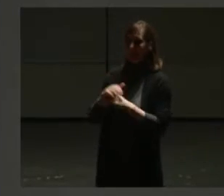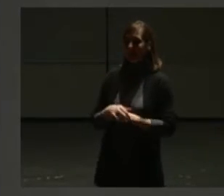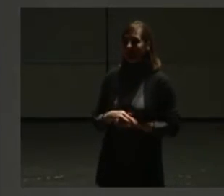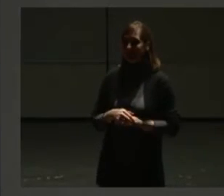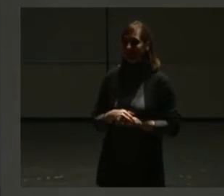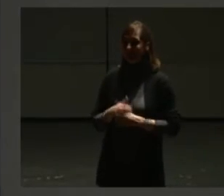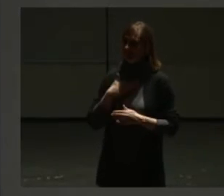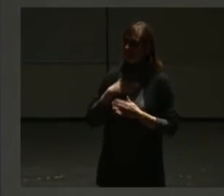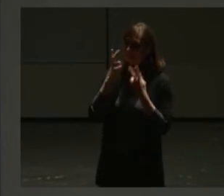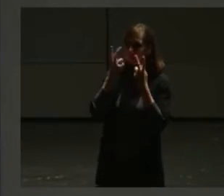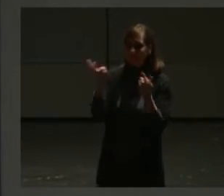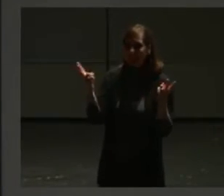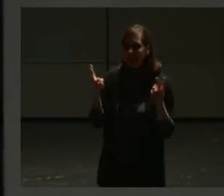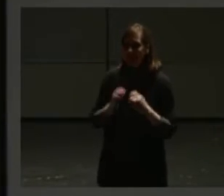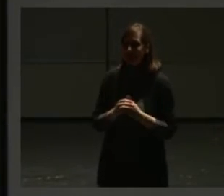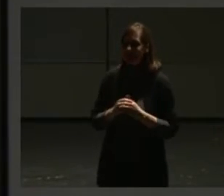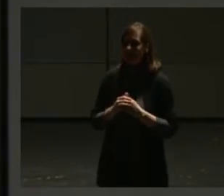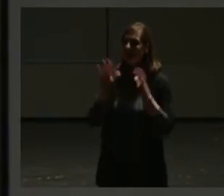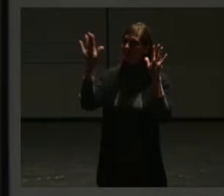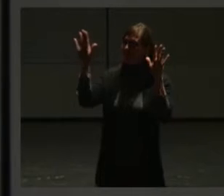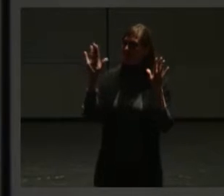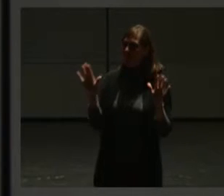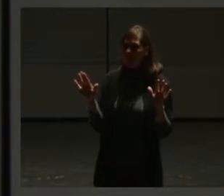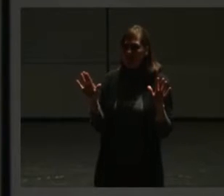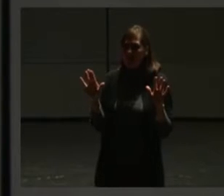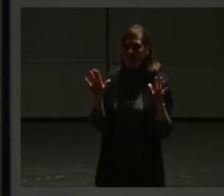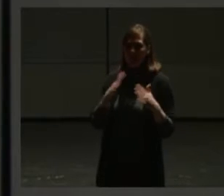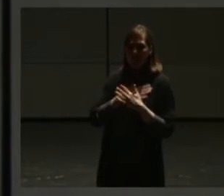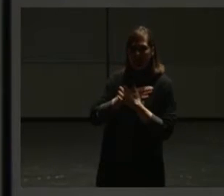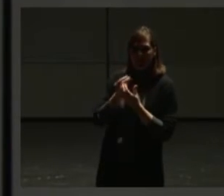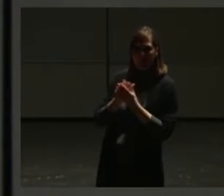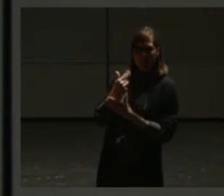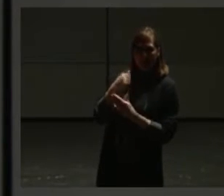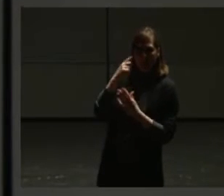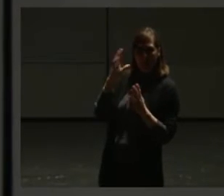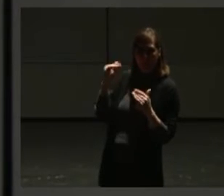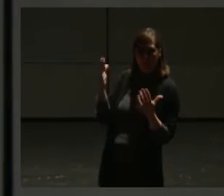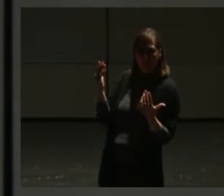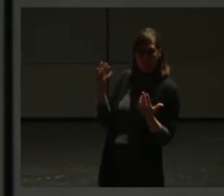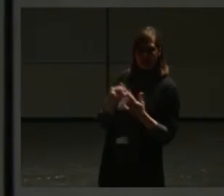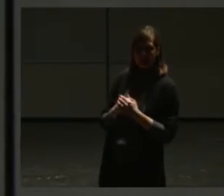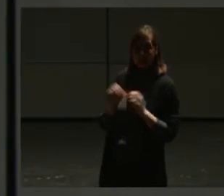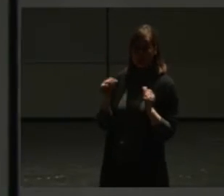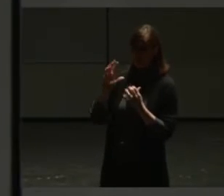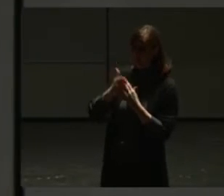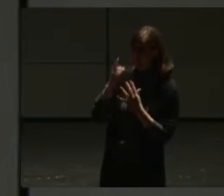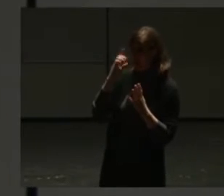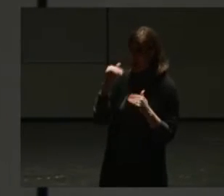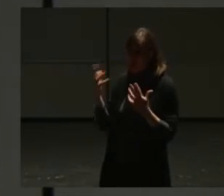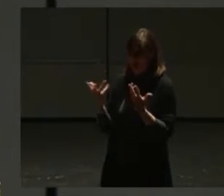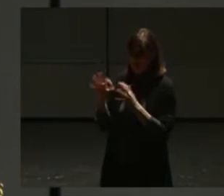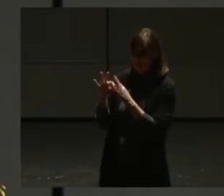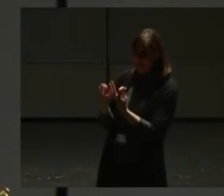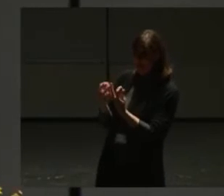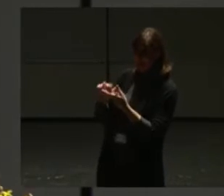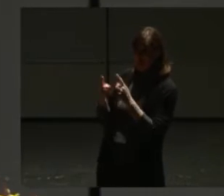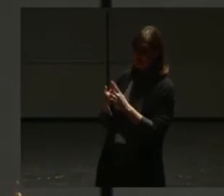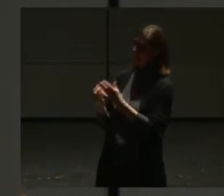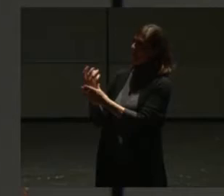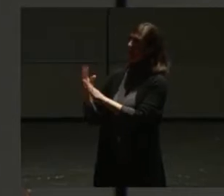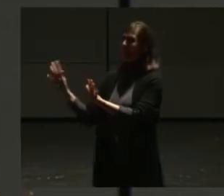Delighted to see you all and hope you had a wonderful, relaxing spring or winter break with family, friends, thinking ahead